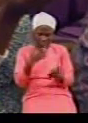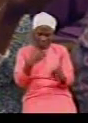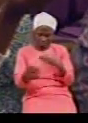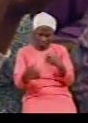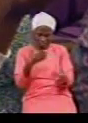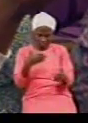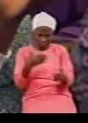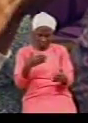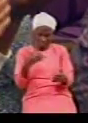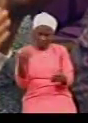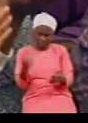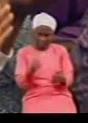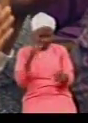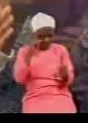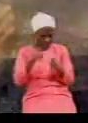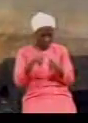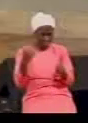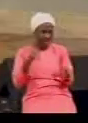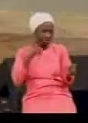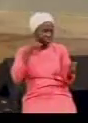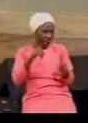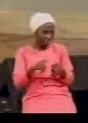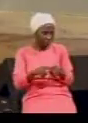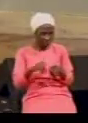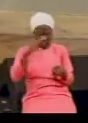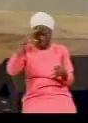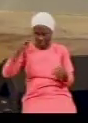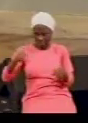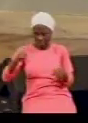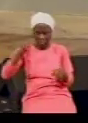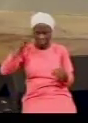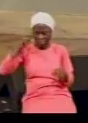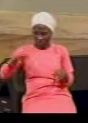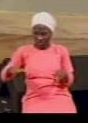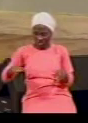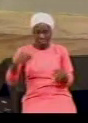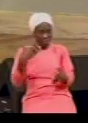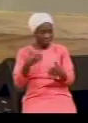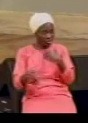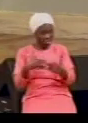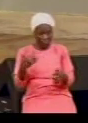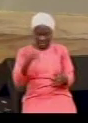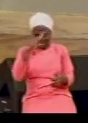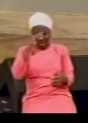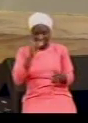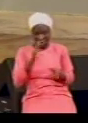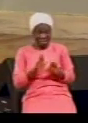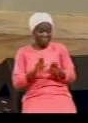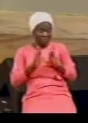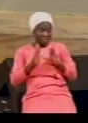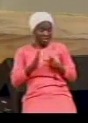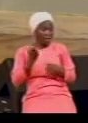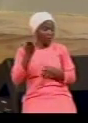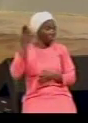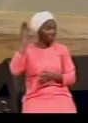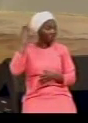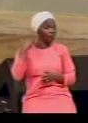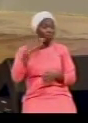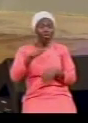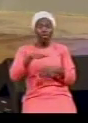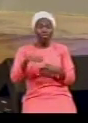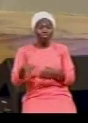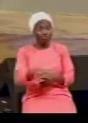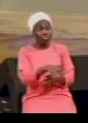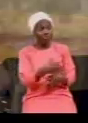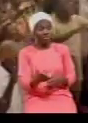Whatever any brother, any sister, boy or girl, whatever anyone feared in the past, those things now will